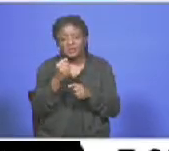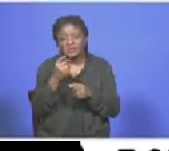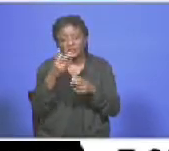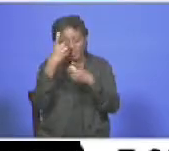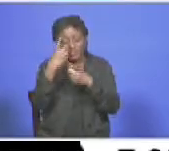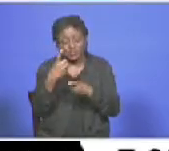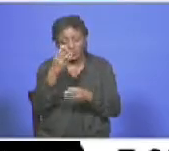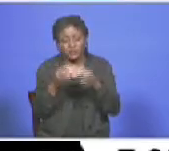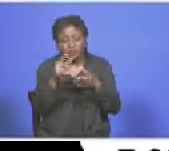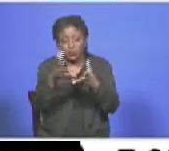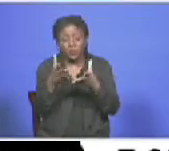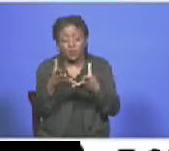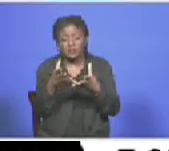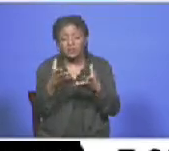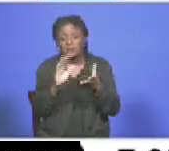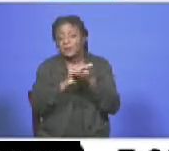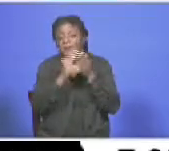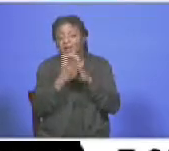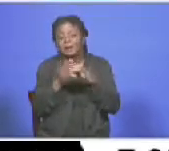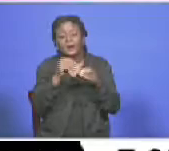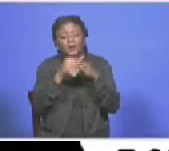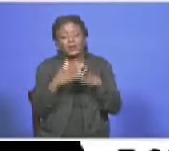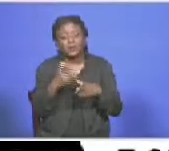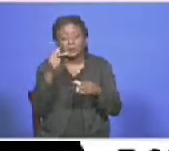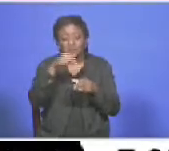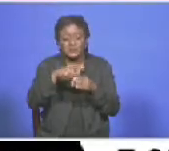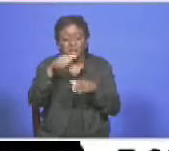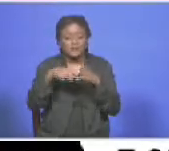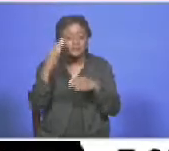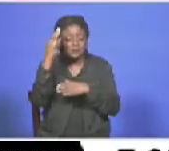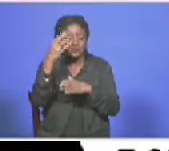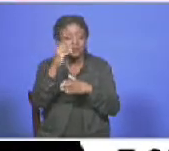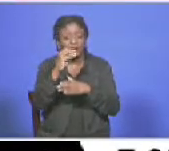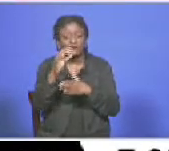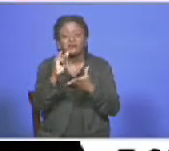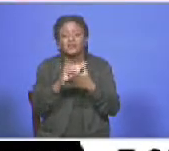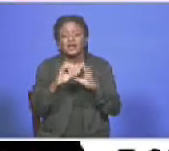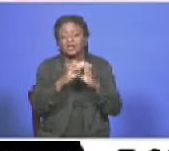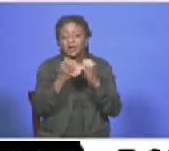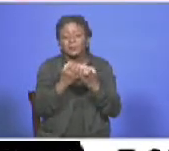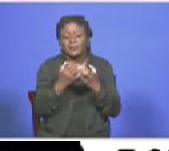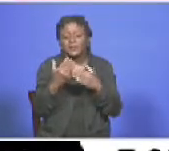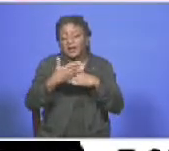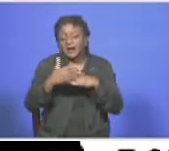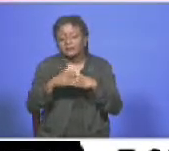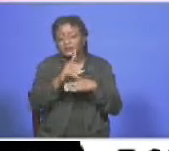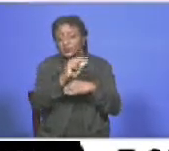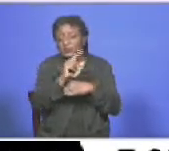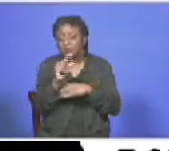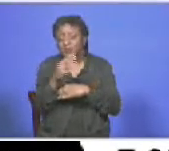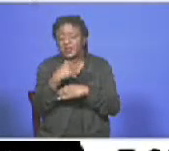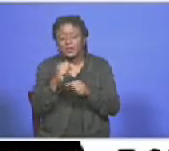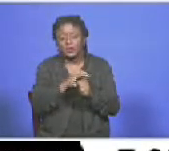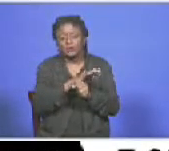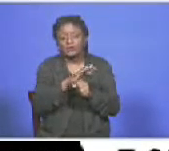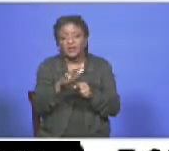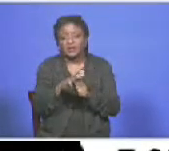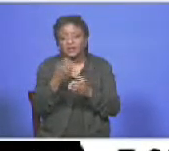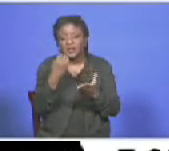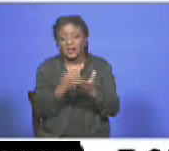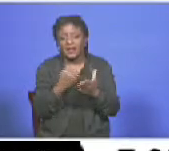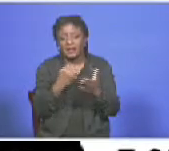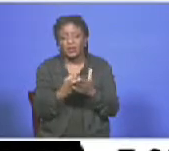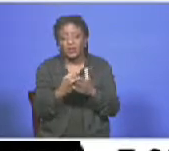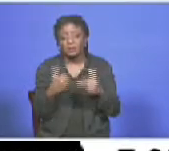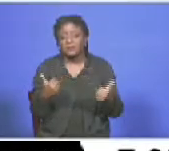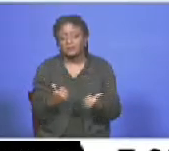and participate in the future of that particular company. Now, generally, following 2020 and the COVID-19 economic fallout,